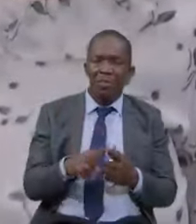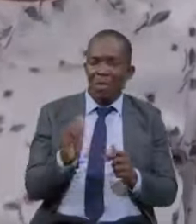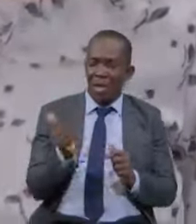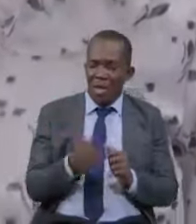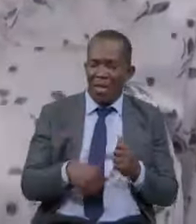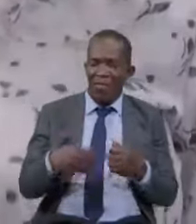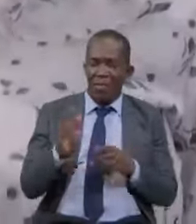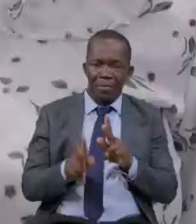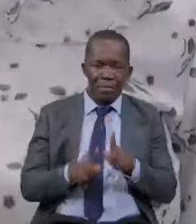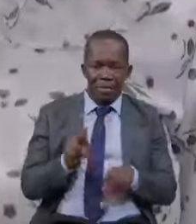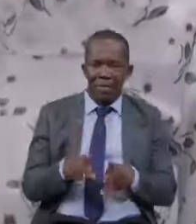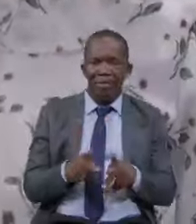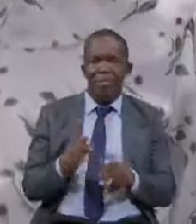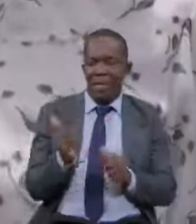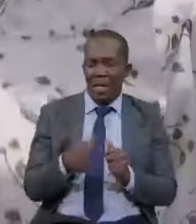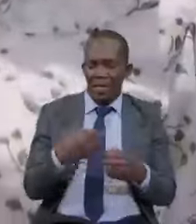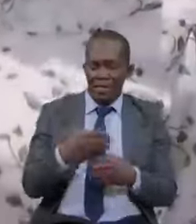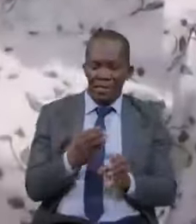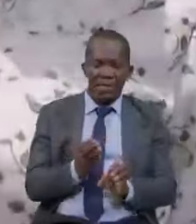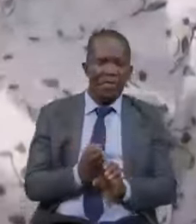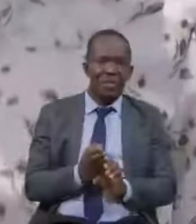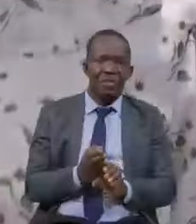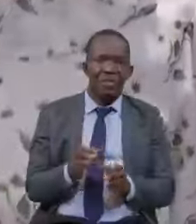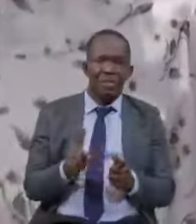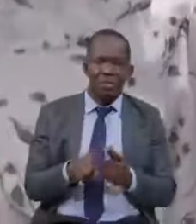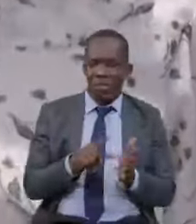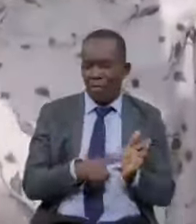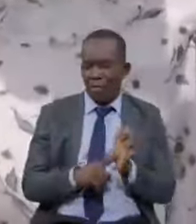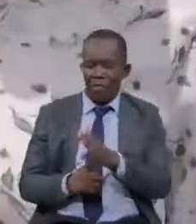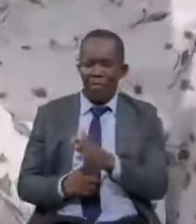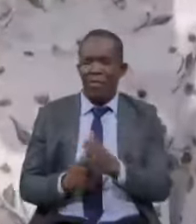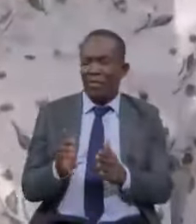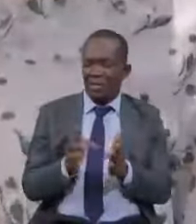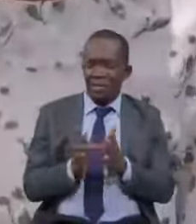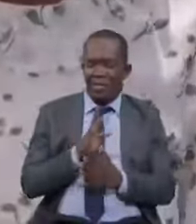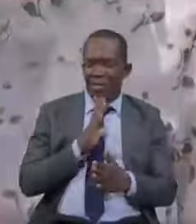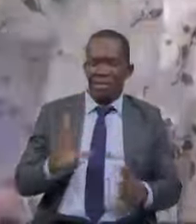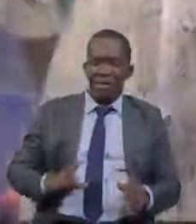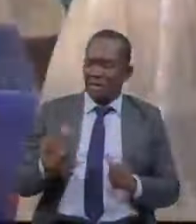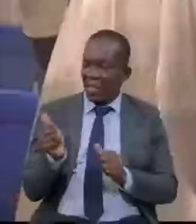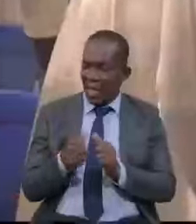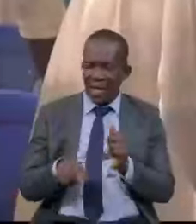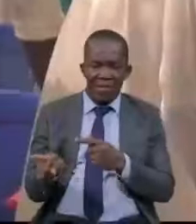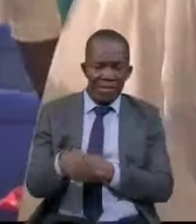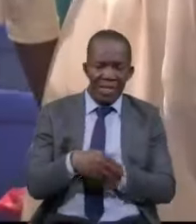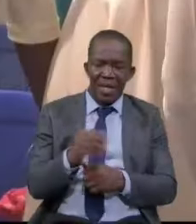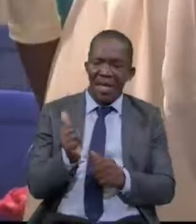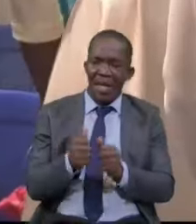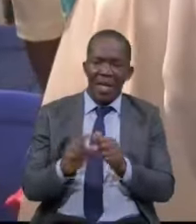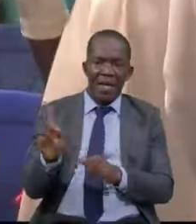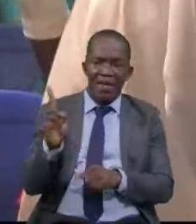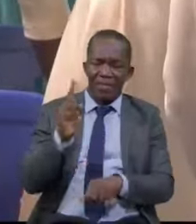doing every day, every time, what he, Christ, would have been